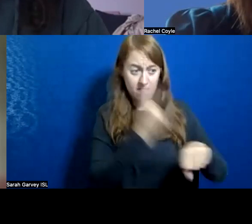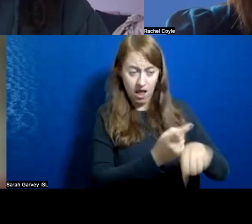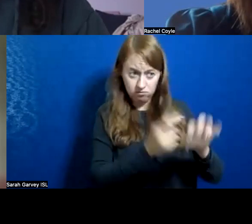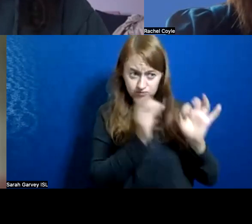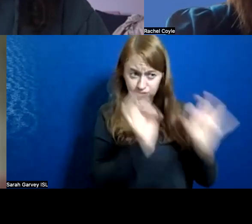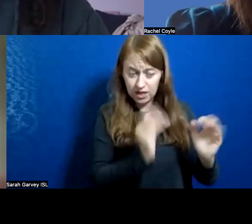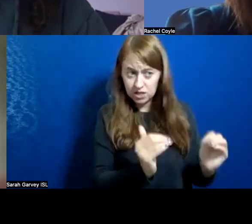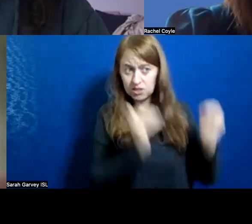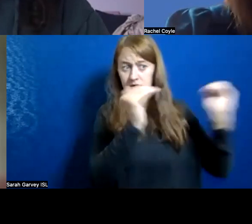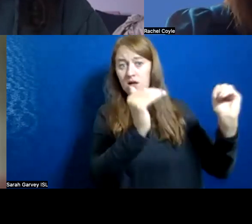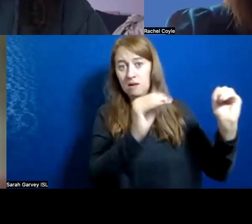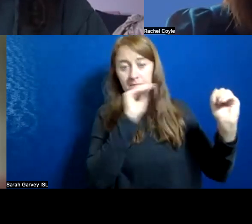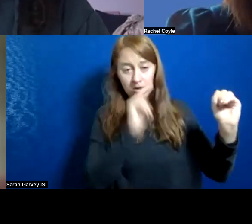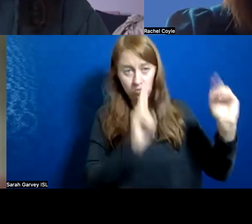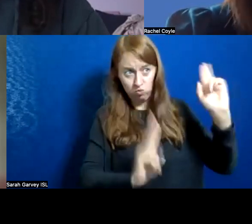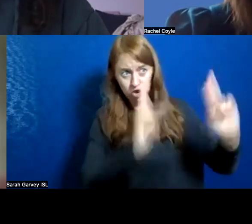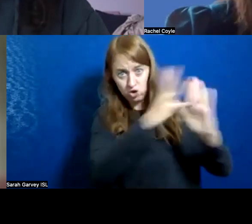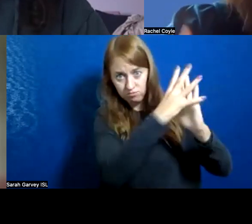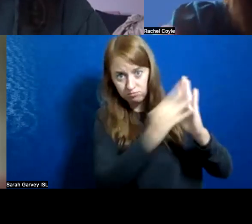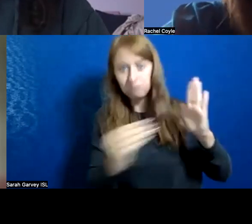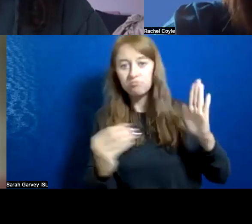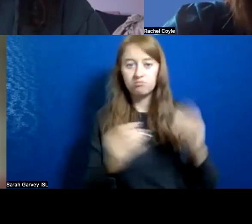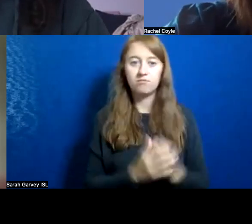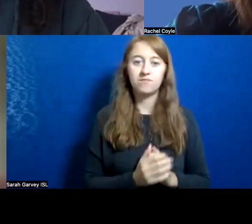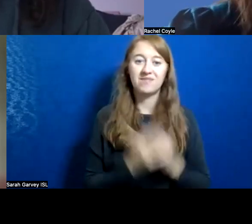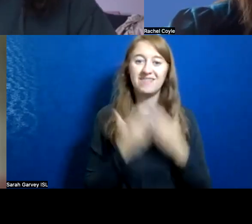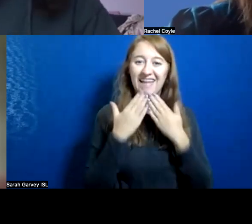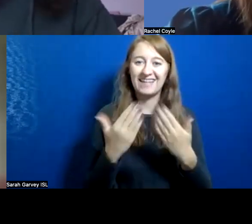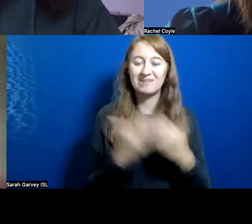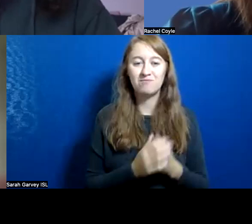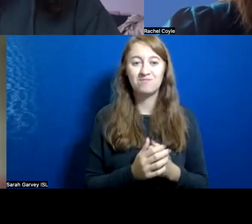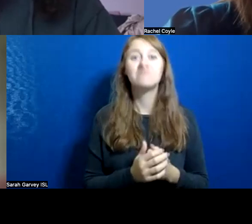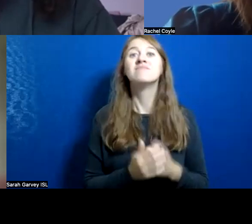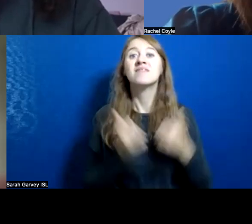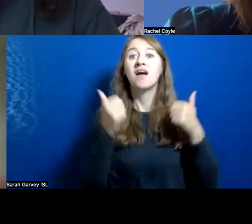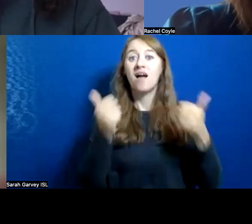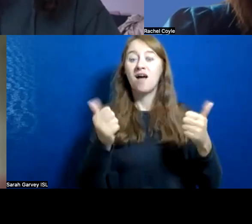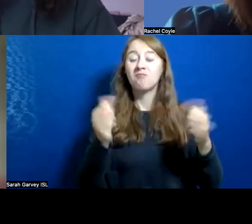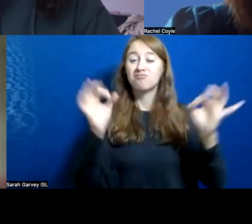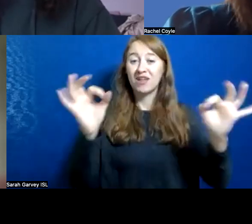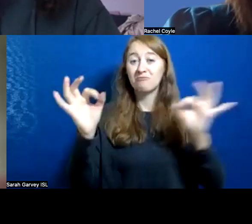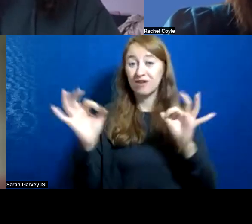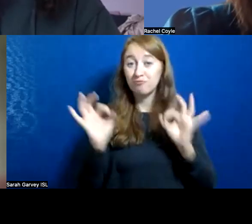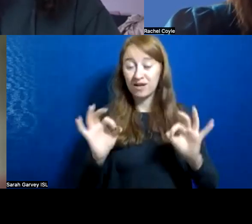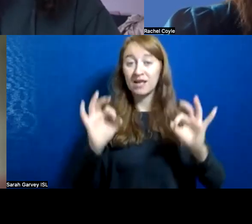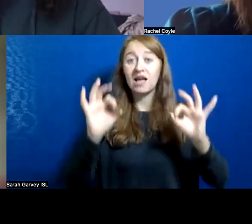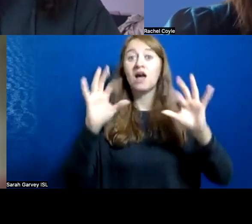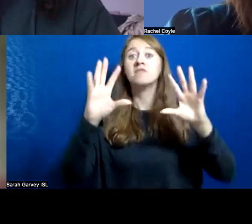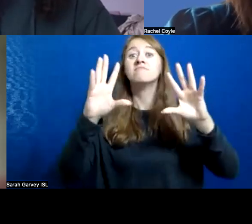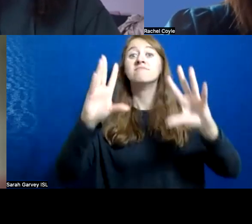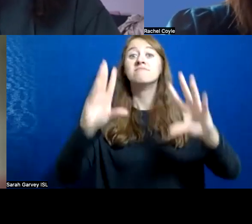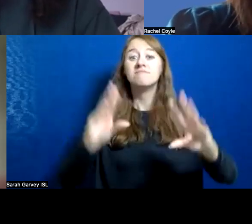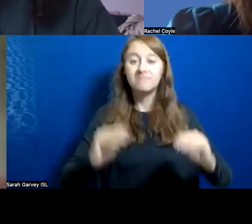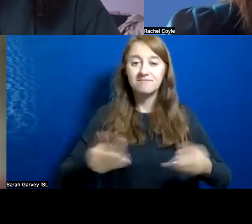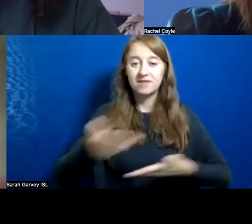you. Fantastic. So sadly, that brings our discussion to an end today. I'm sure we could have continued. This event